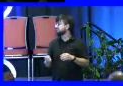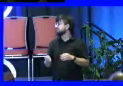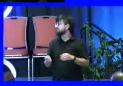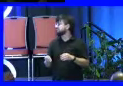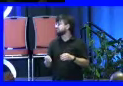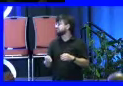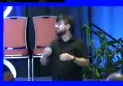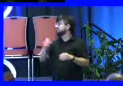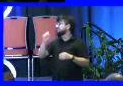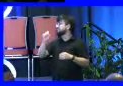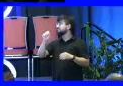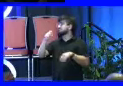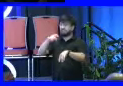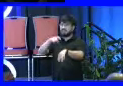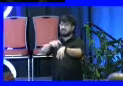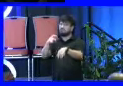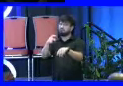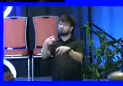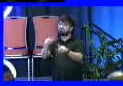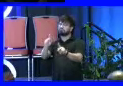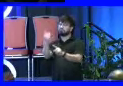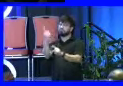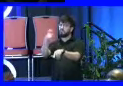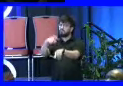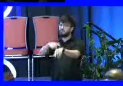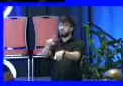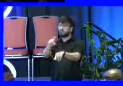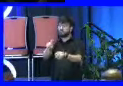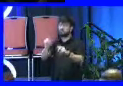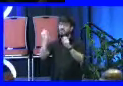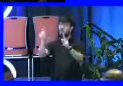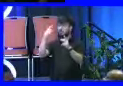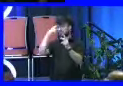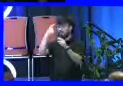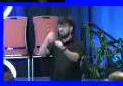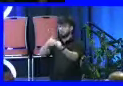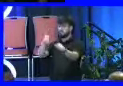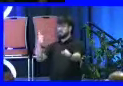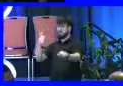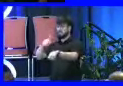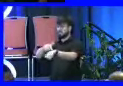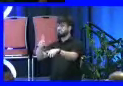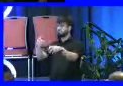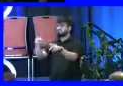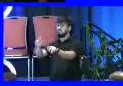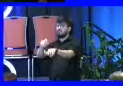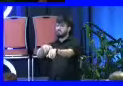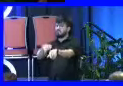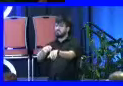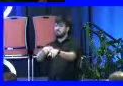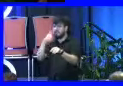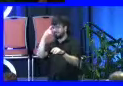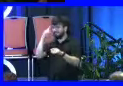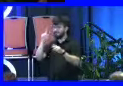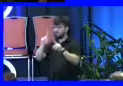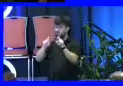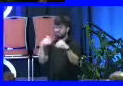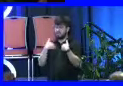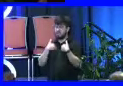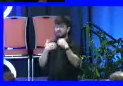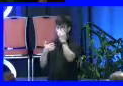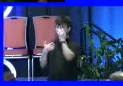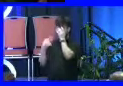Yeah, so we actually have time for one more question. Sorry. Oh, great. I thought we were behind, but it turns out we have a little bit of time for questions.